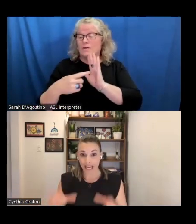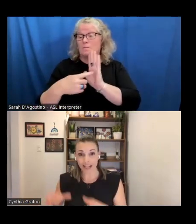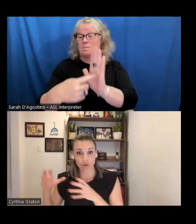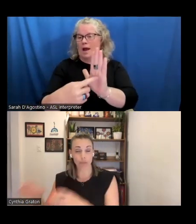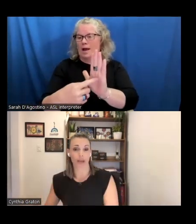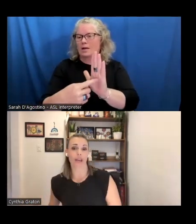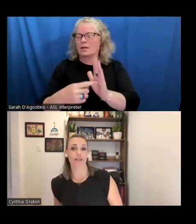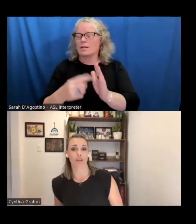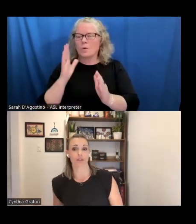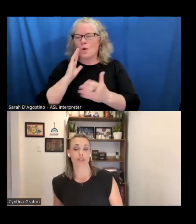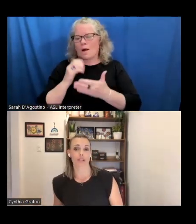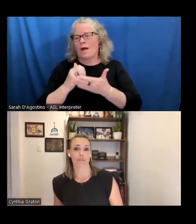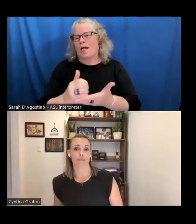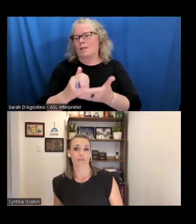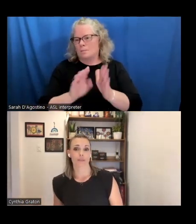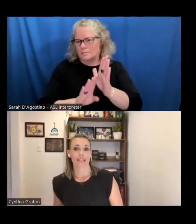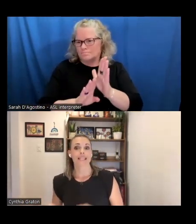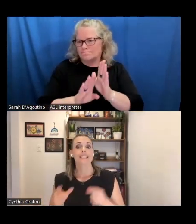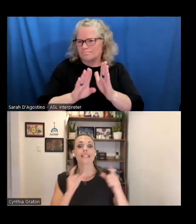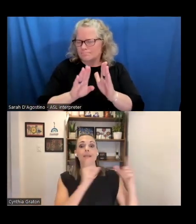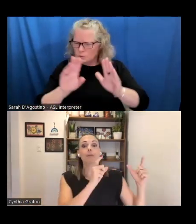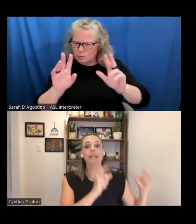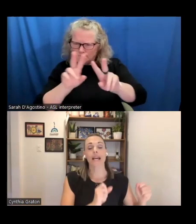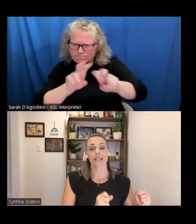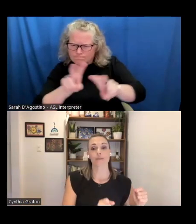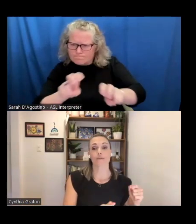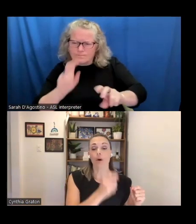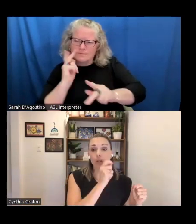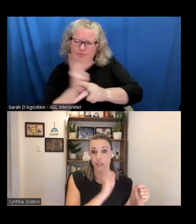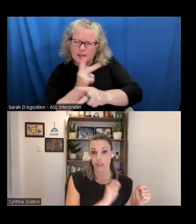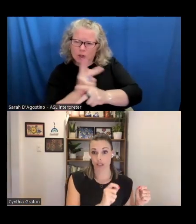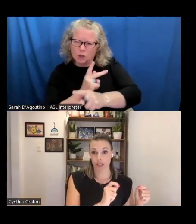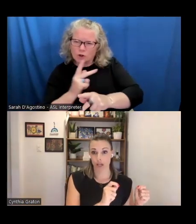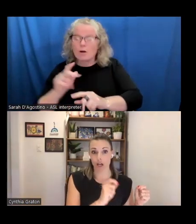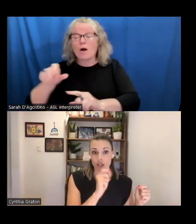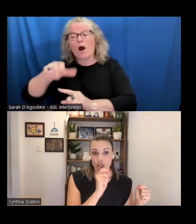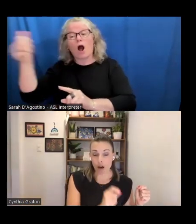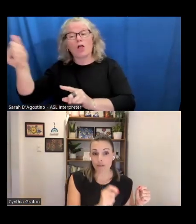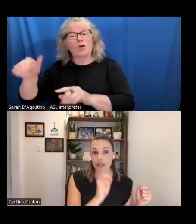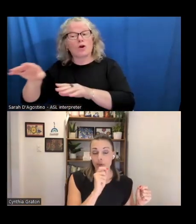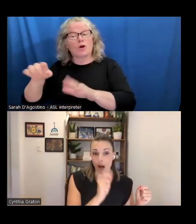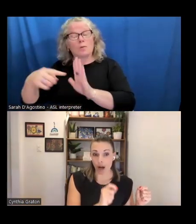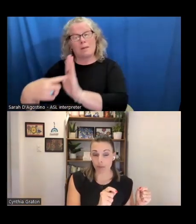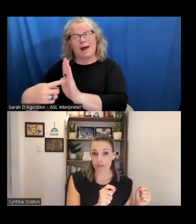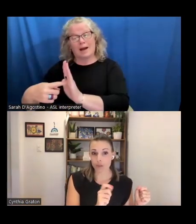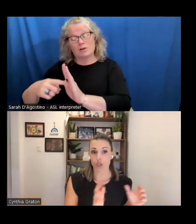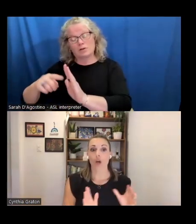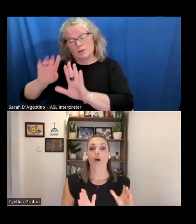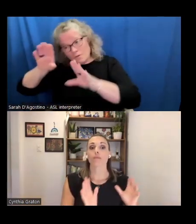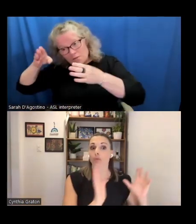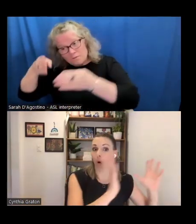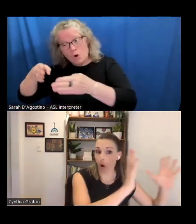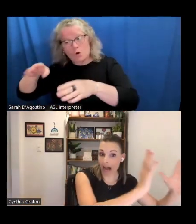that react to behaviors, CPS focused on solving